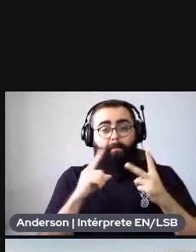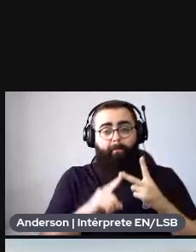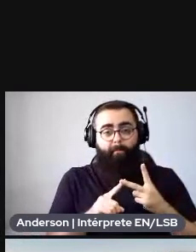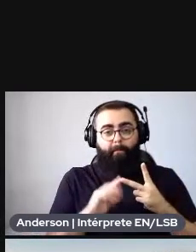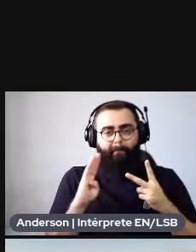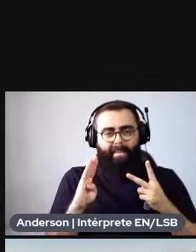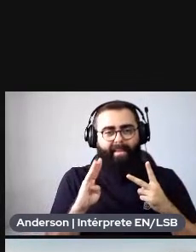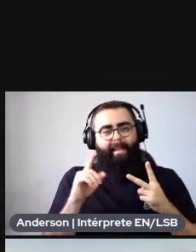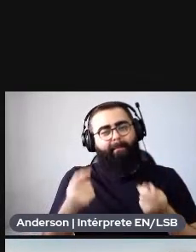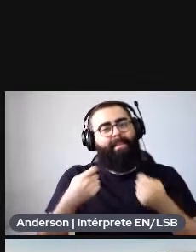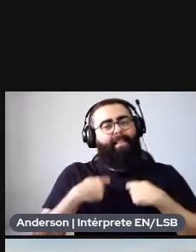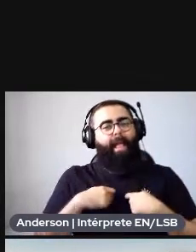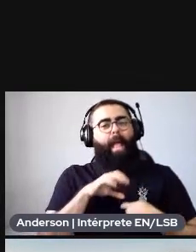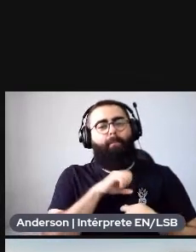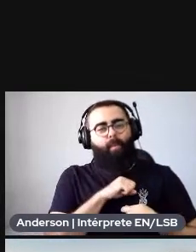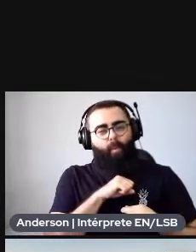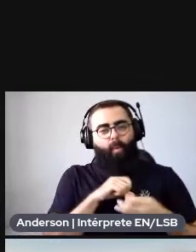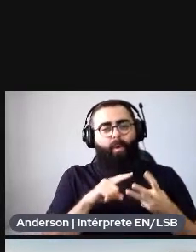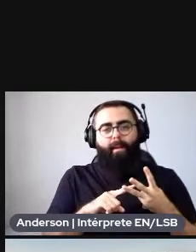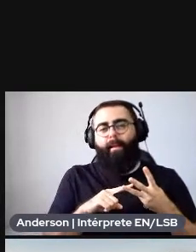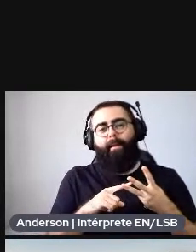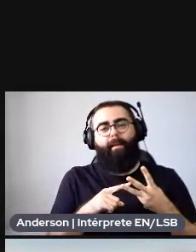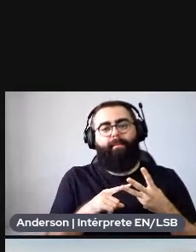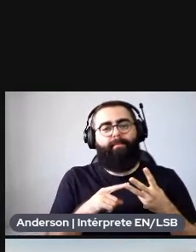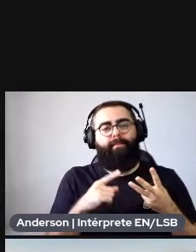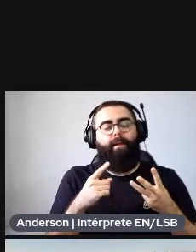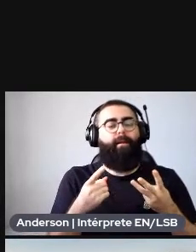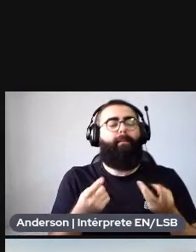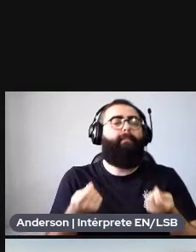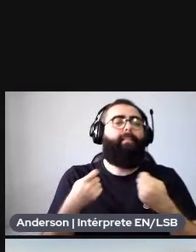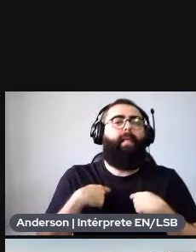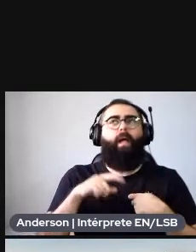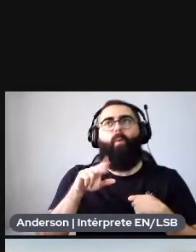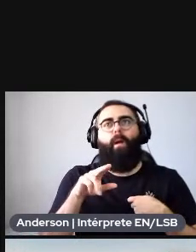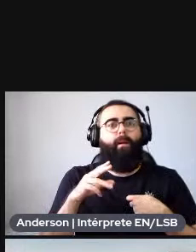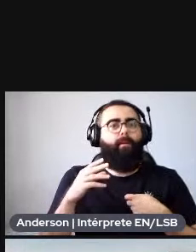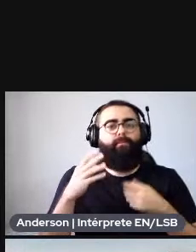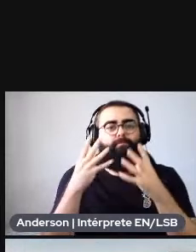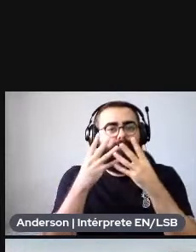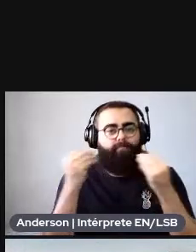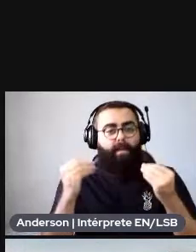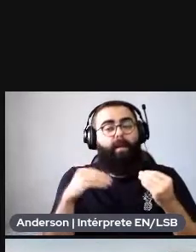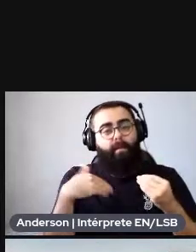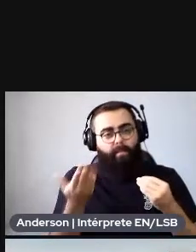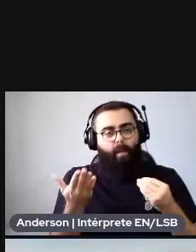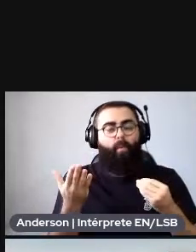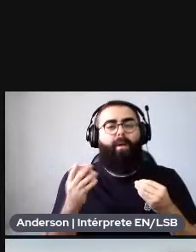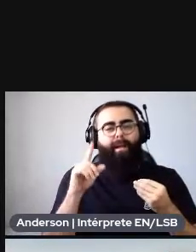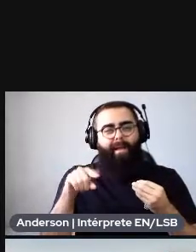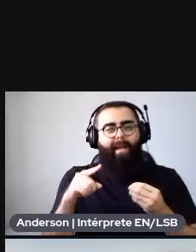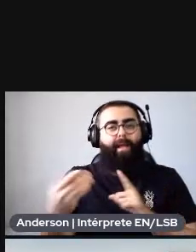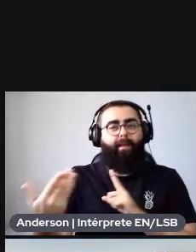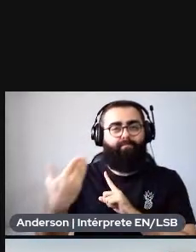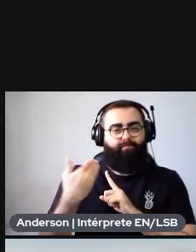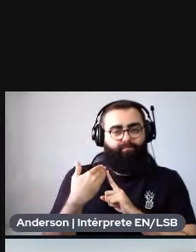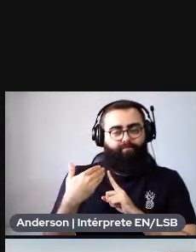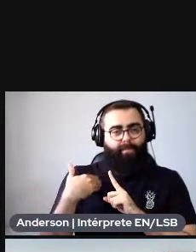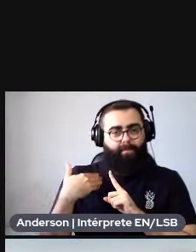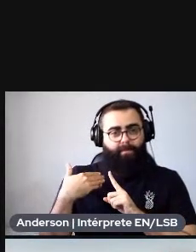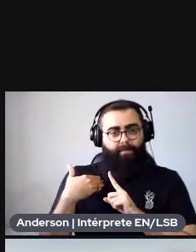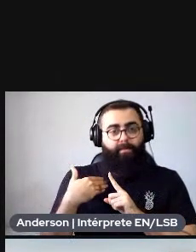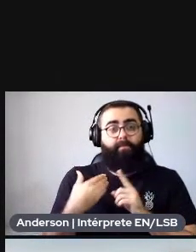combination with an abstract noun phrase opens the path for infinitives to be included in the pattern. And this is what we observe in the